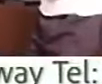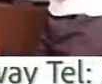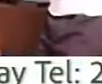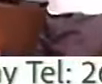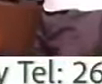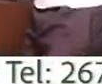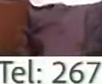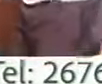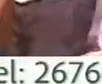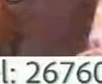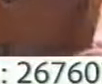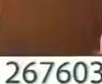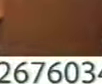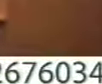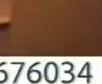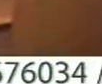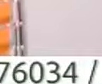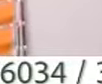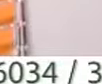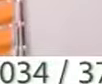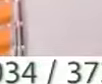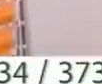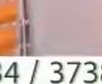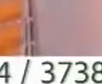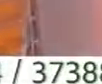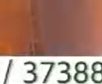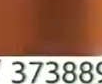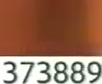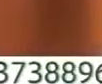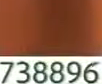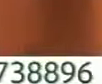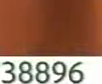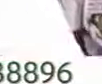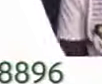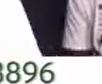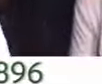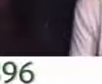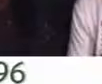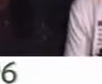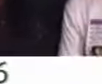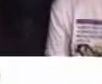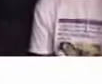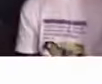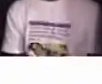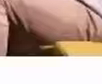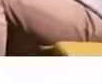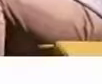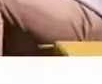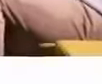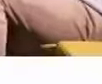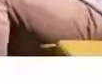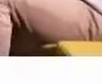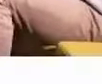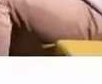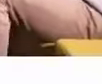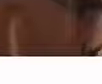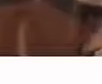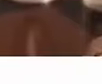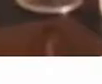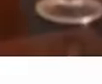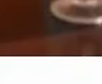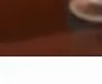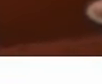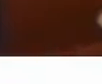For pastry, bakery, and quality food, CK Restaurant is the only place to be. We do catering